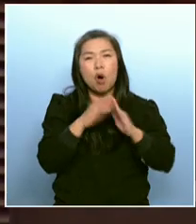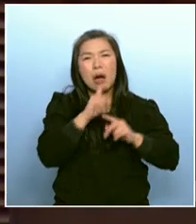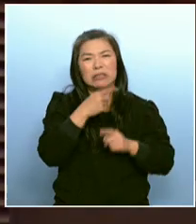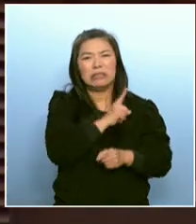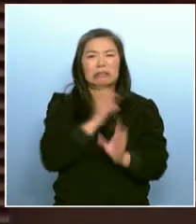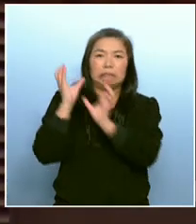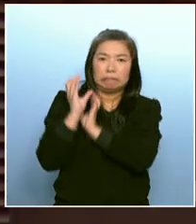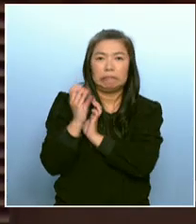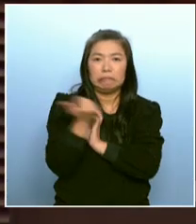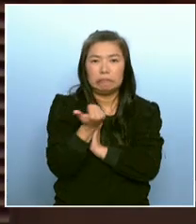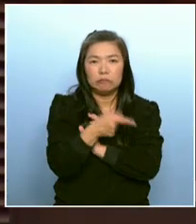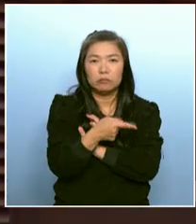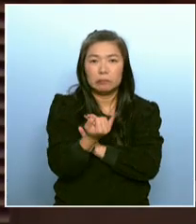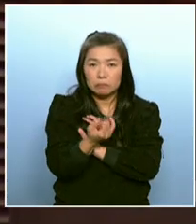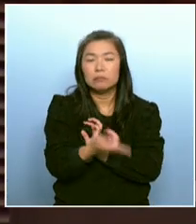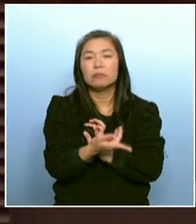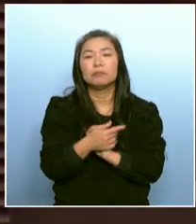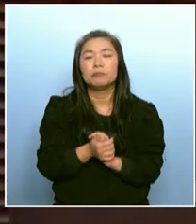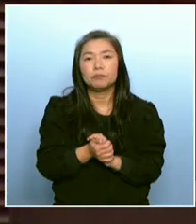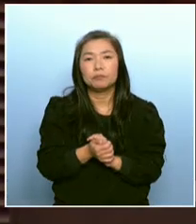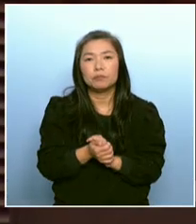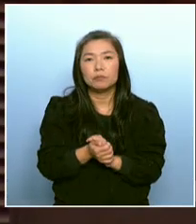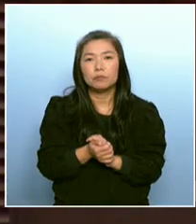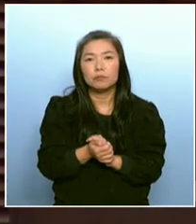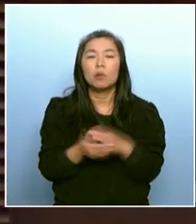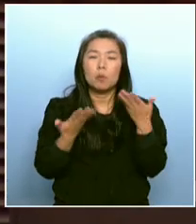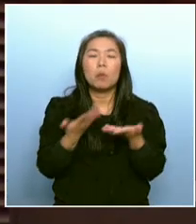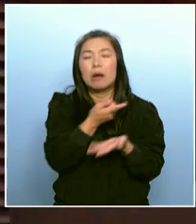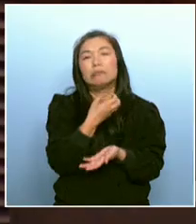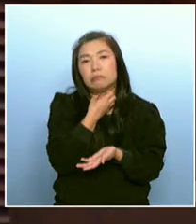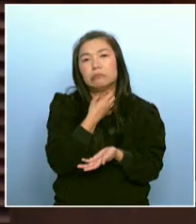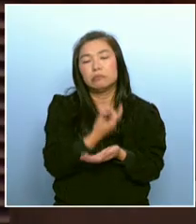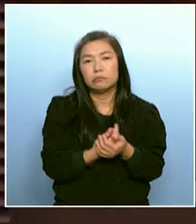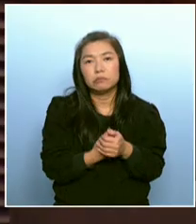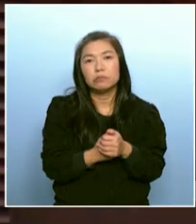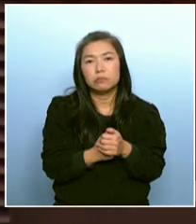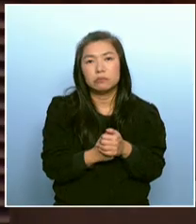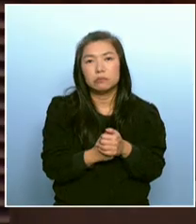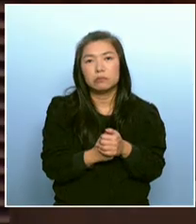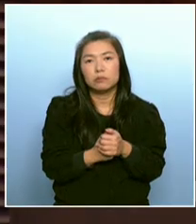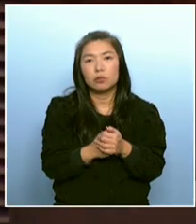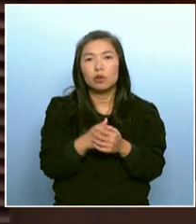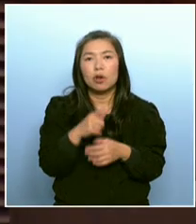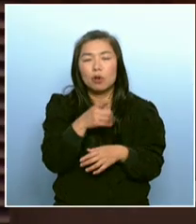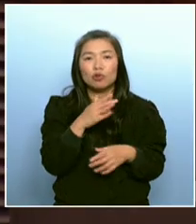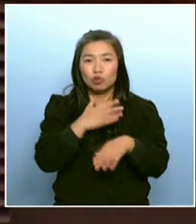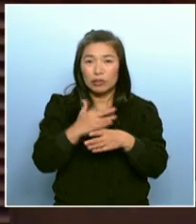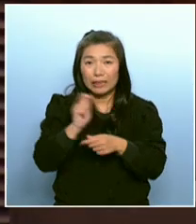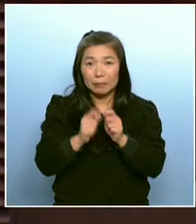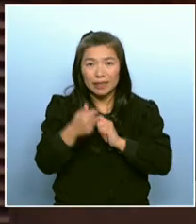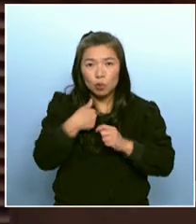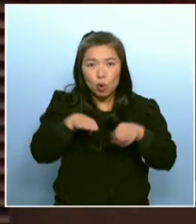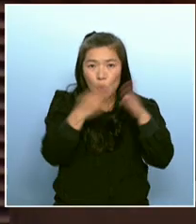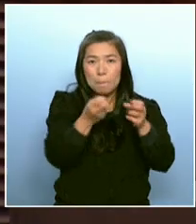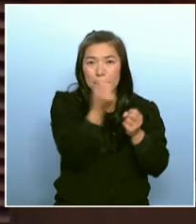identify students from marginal families. But the downside is that it would be very challenging for schools to take